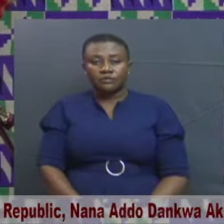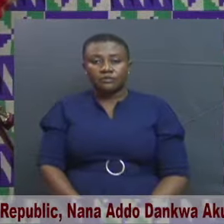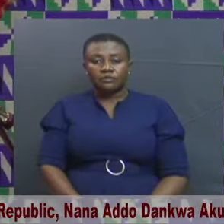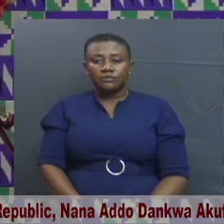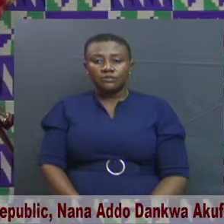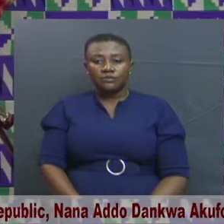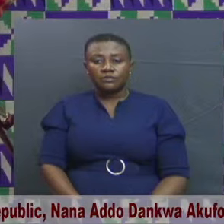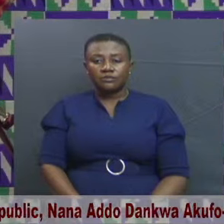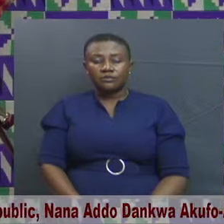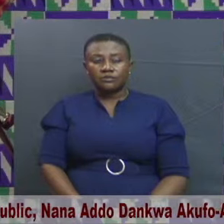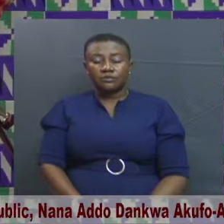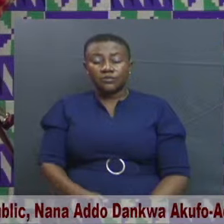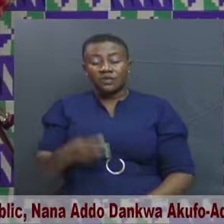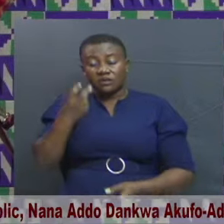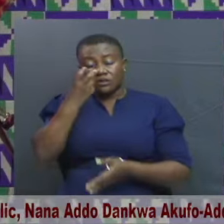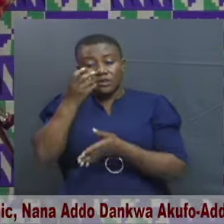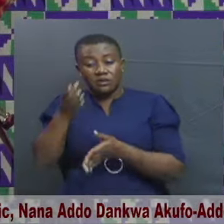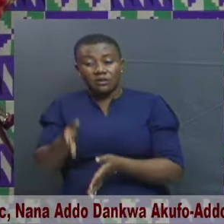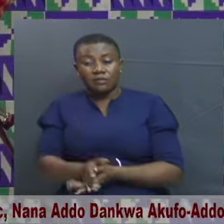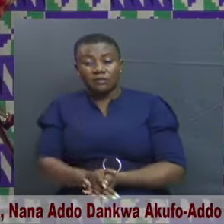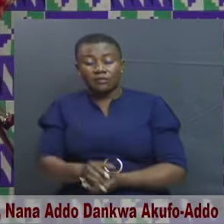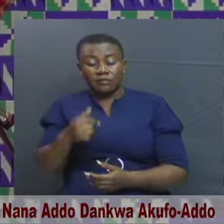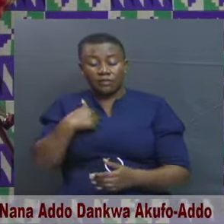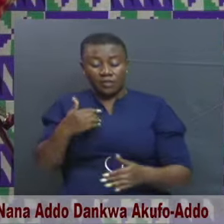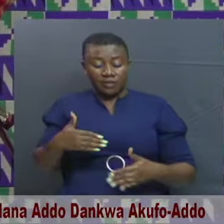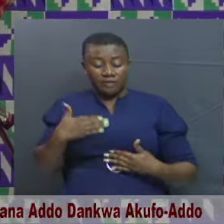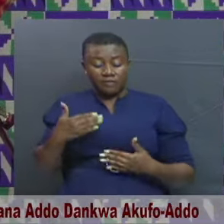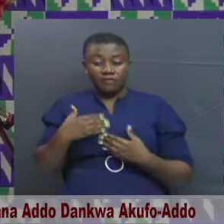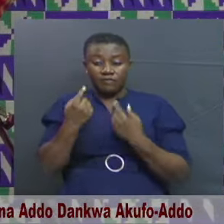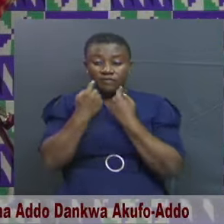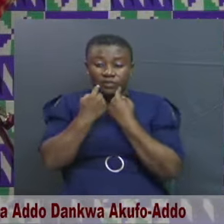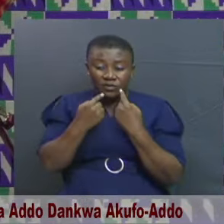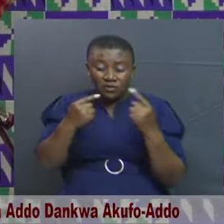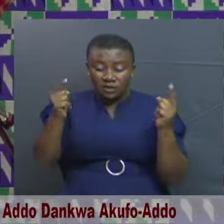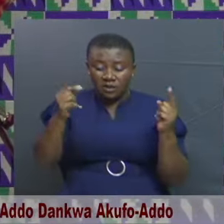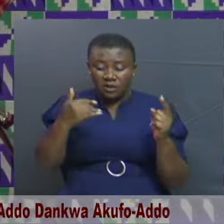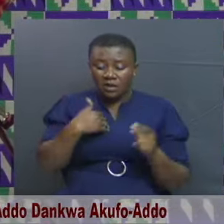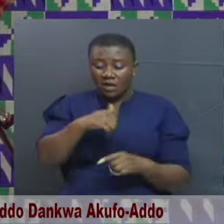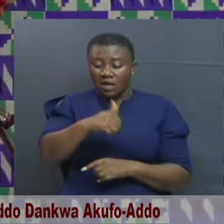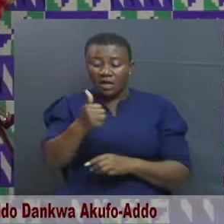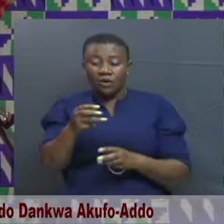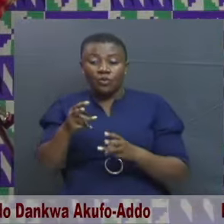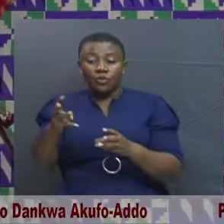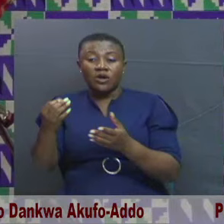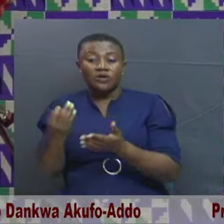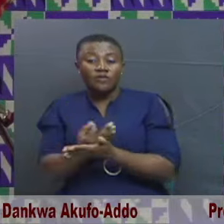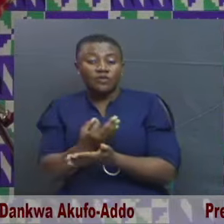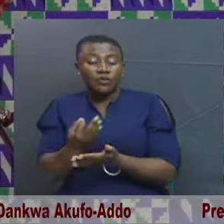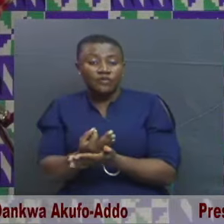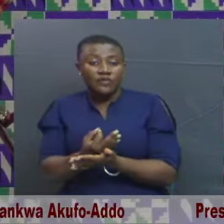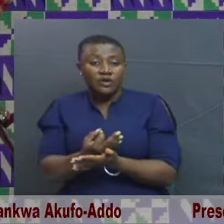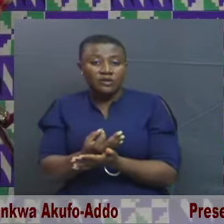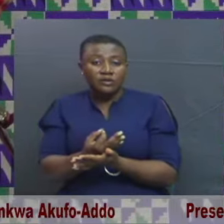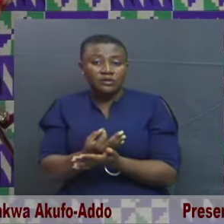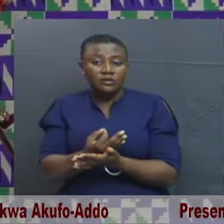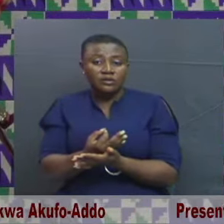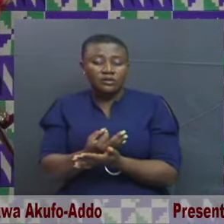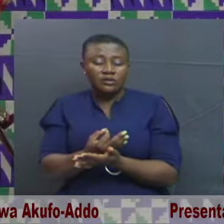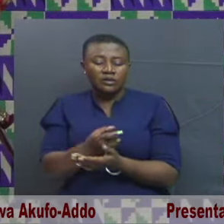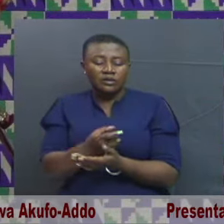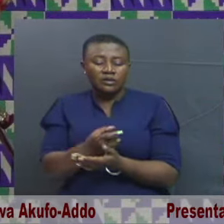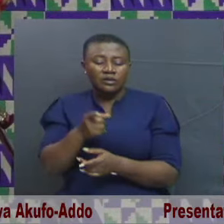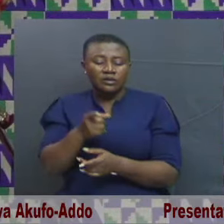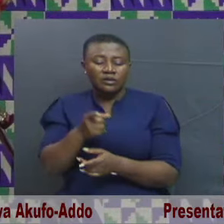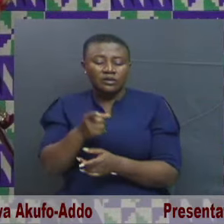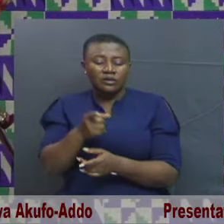completed Mr Speaker I'm happy to announce that an alternative source of funding has always so been secured for